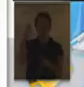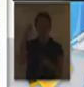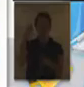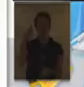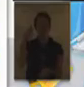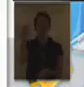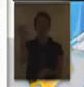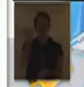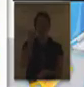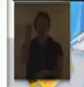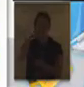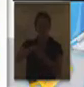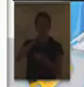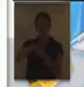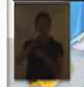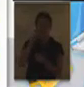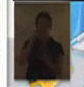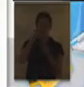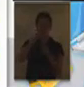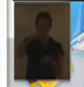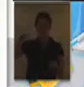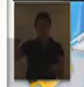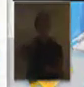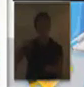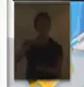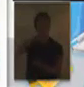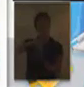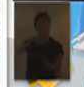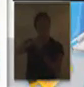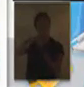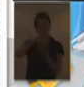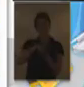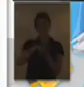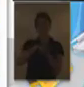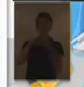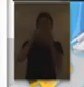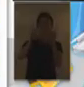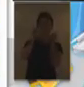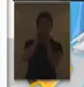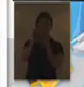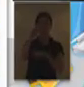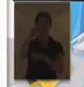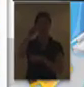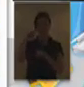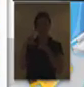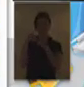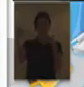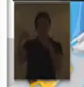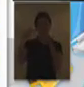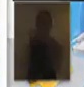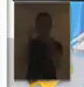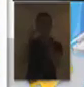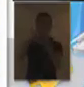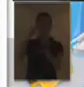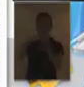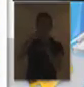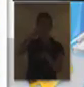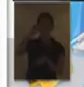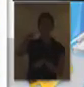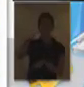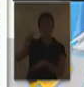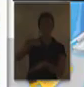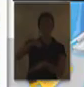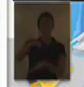las instalaciones de la Federación de la provincia de I'm sorry, we do not have a direct feed to the booth and we cannot translate the video.